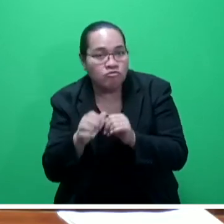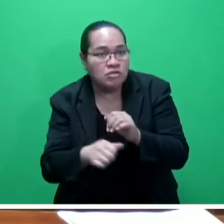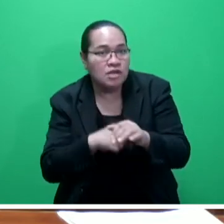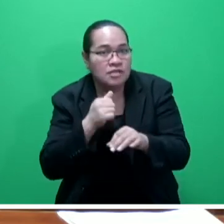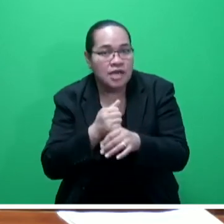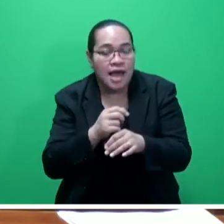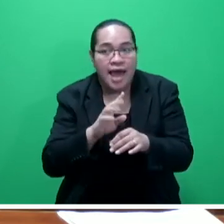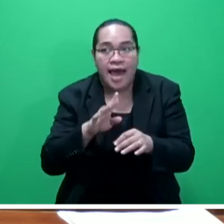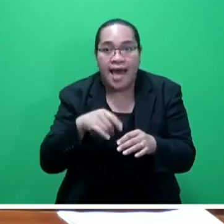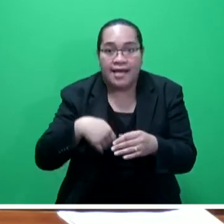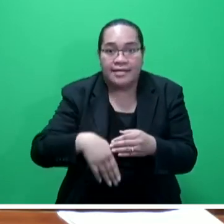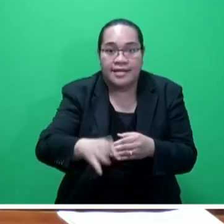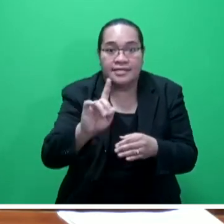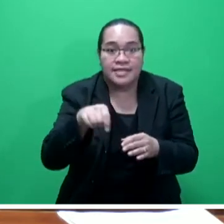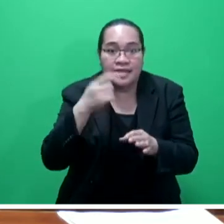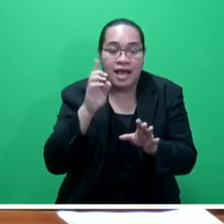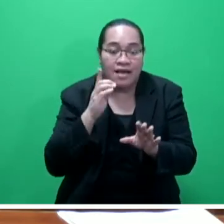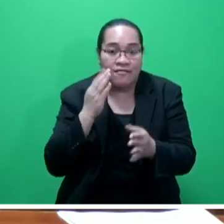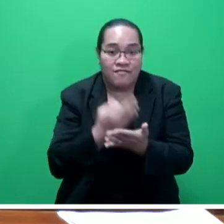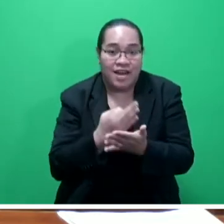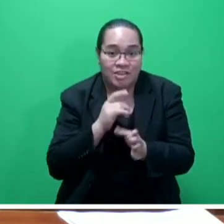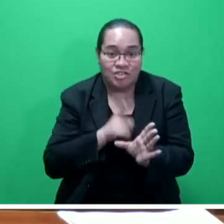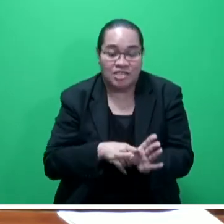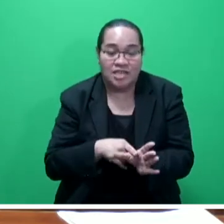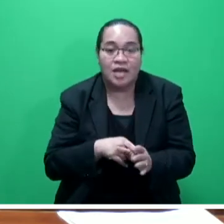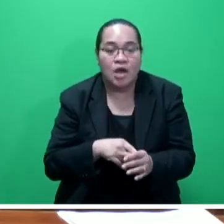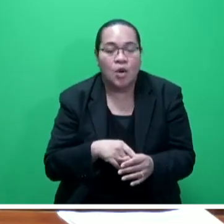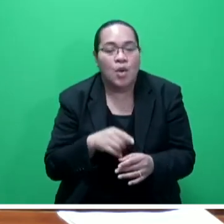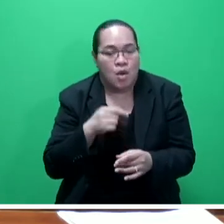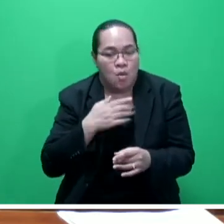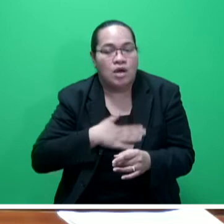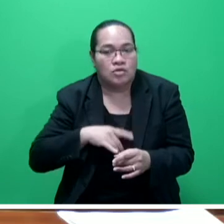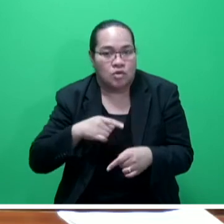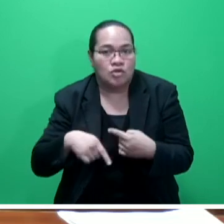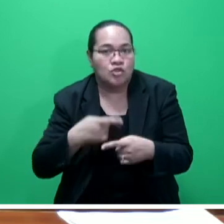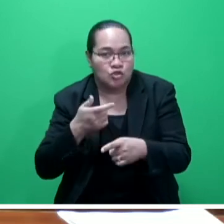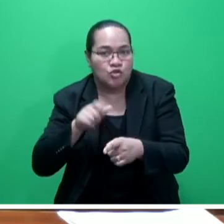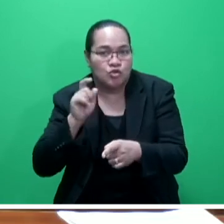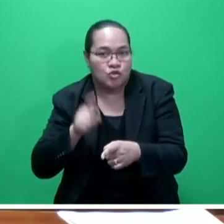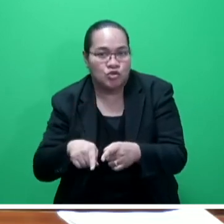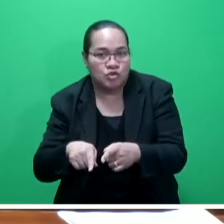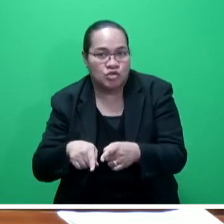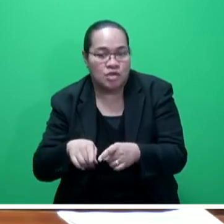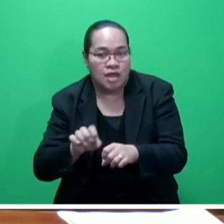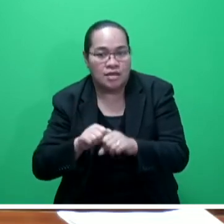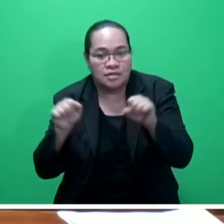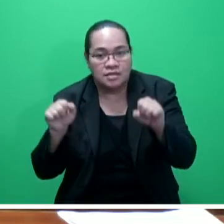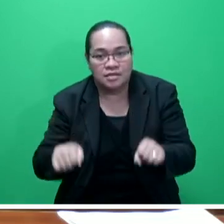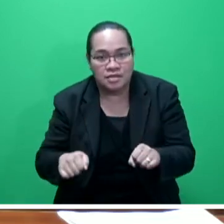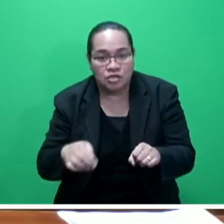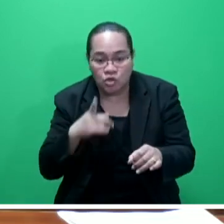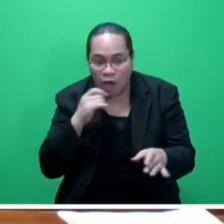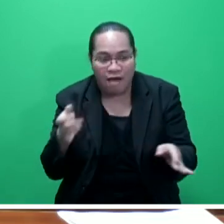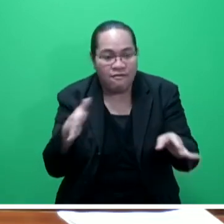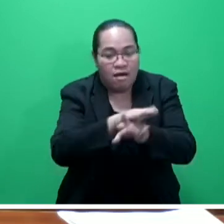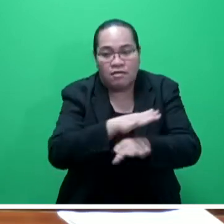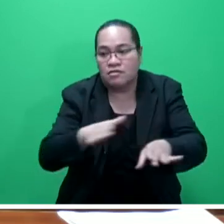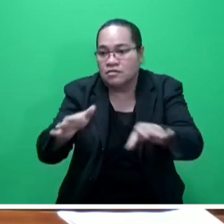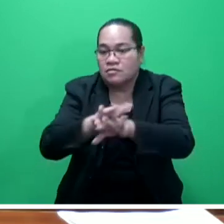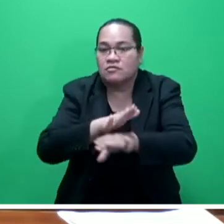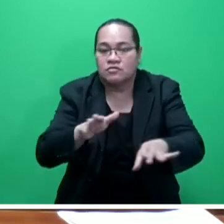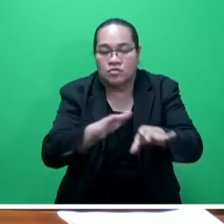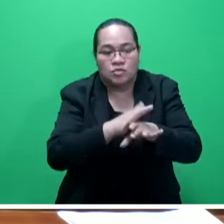next financial year, and we'll look to progressively use SCADA systems to cover all of Water Authority's